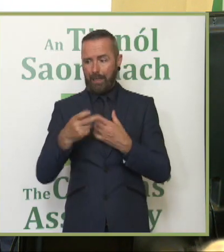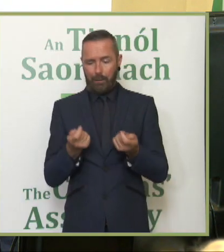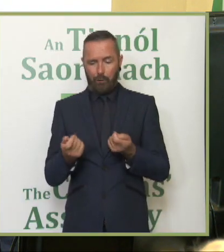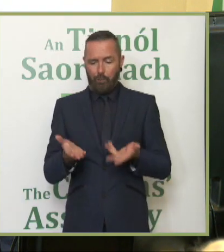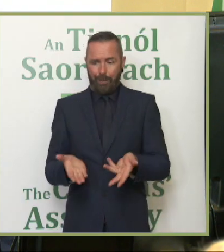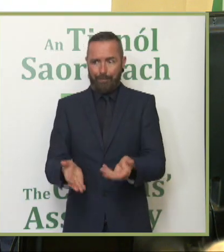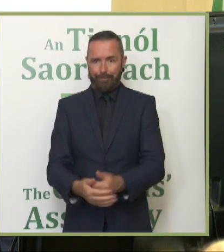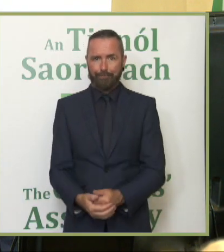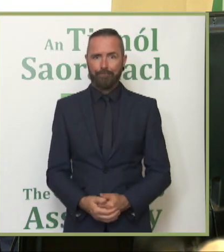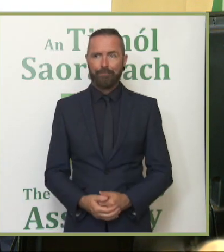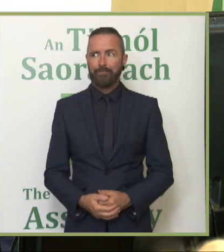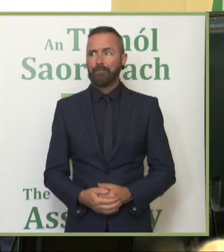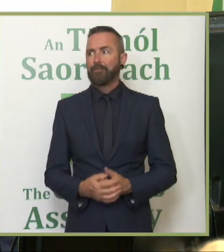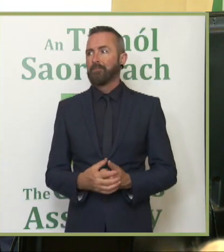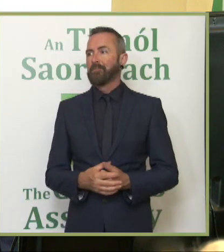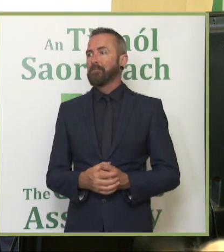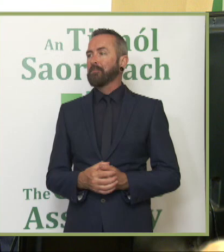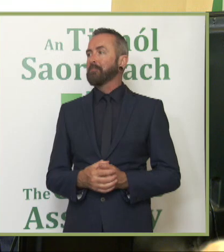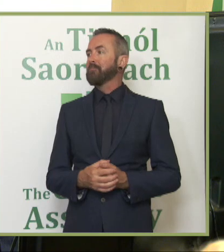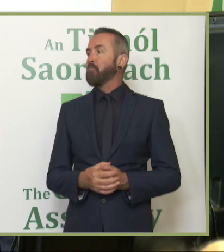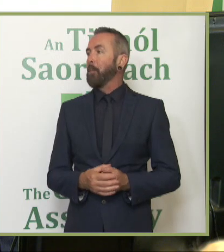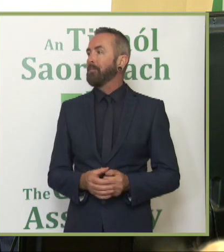Obviously that's in the hands of the politicians.